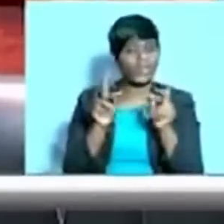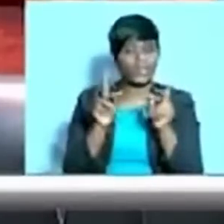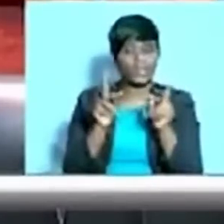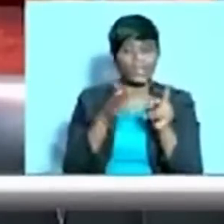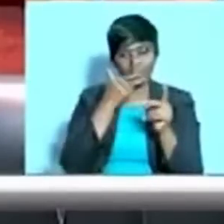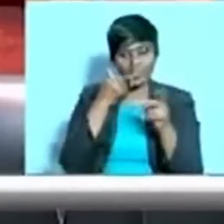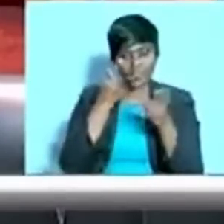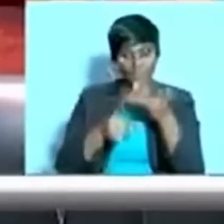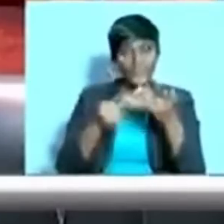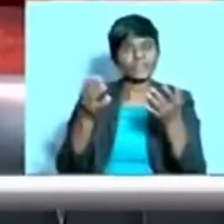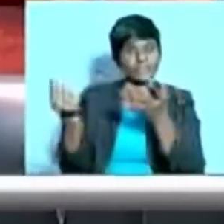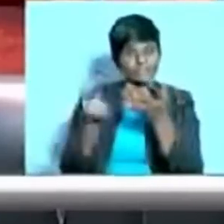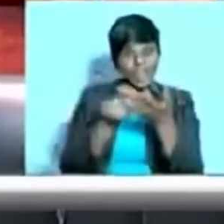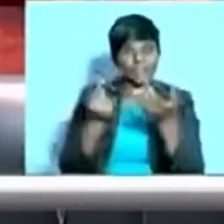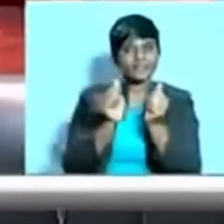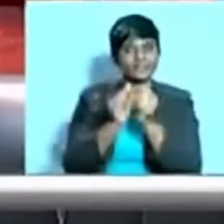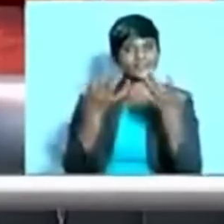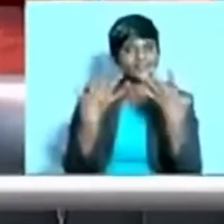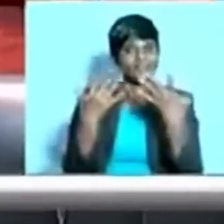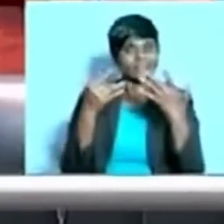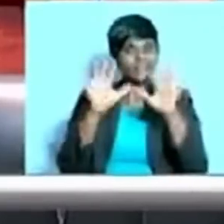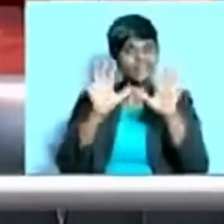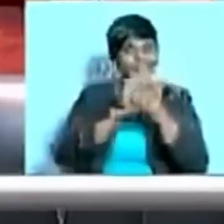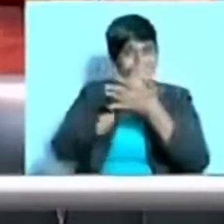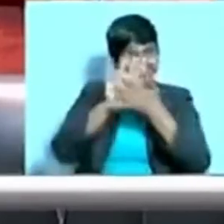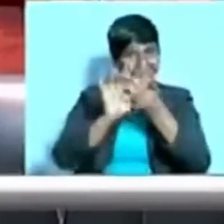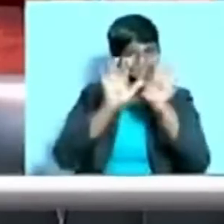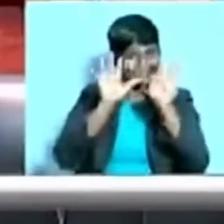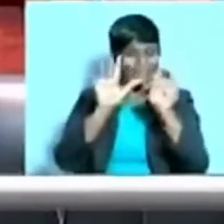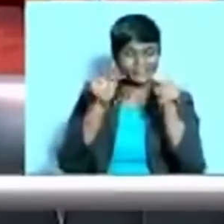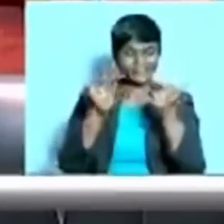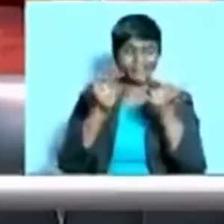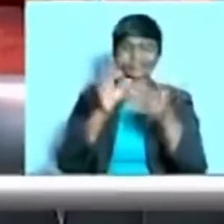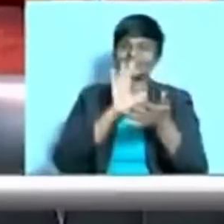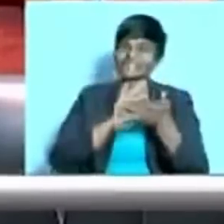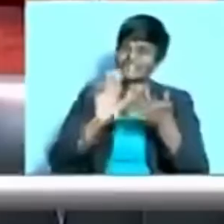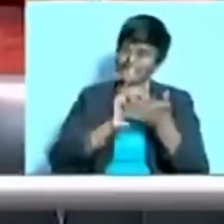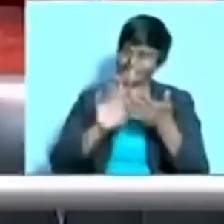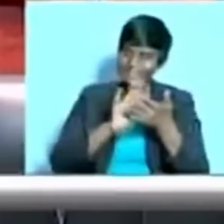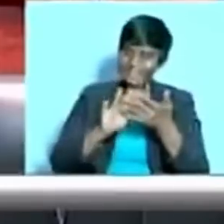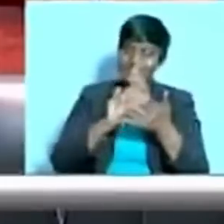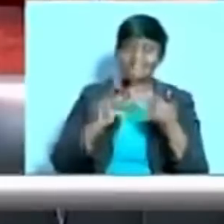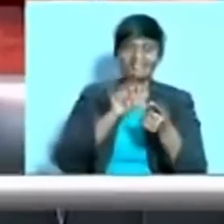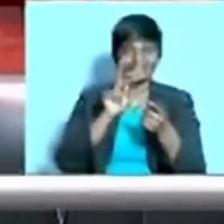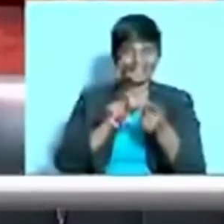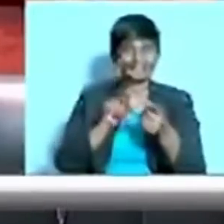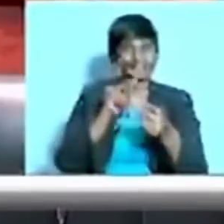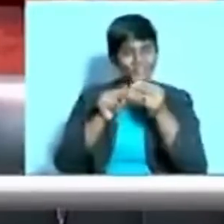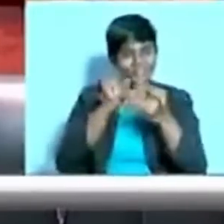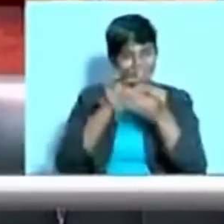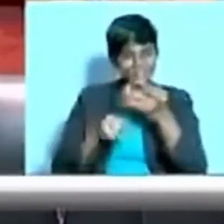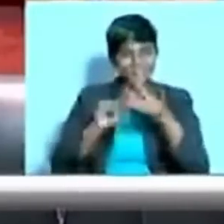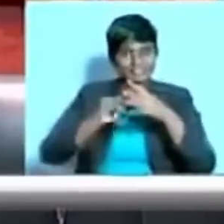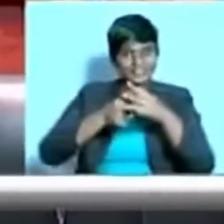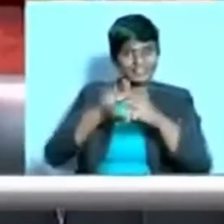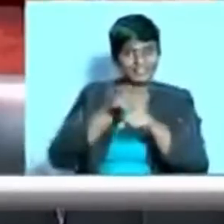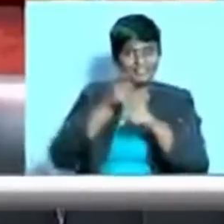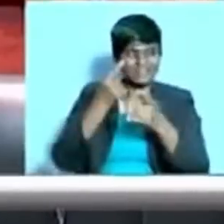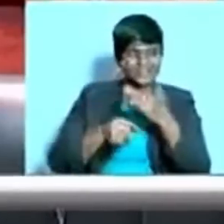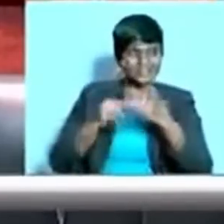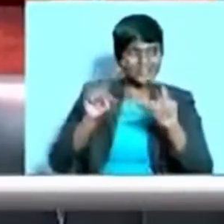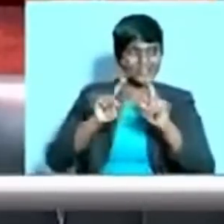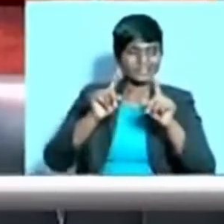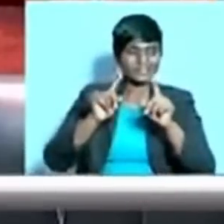must come with clean hands. Therefore, the apology appropriate, but it means we start from